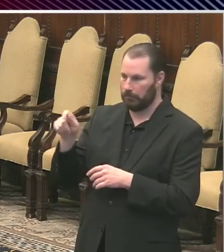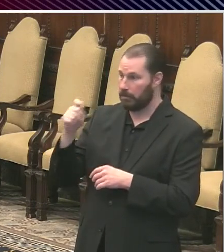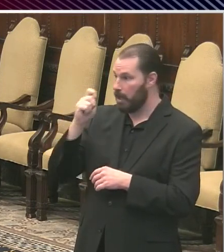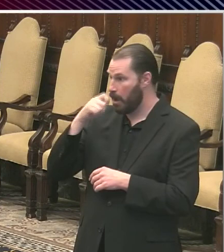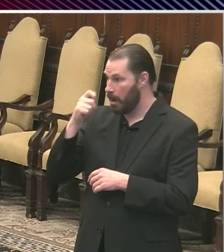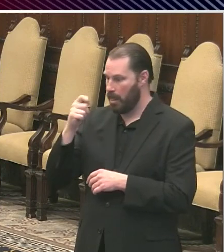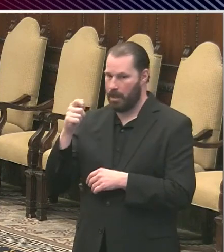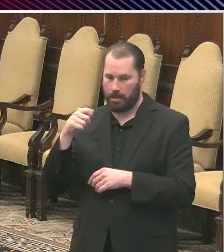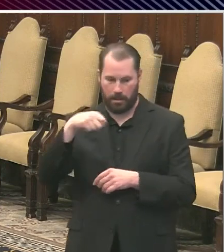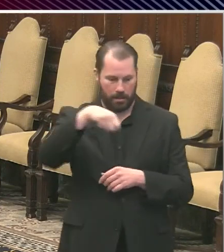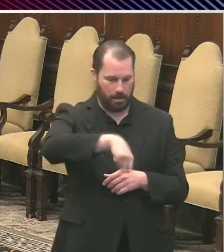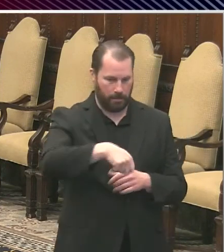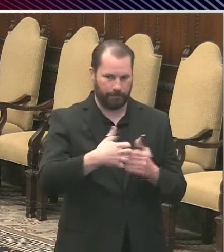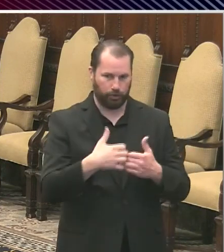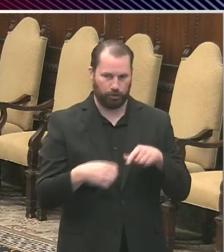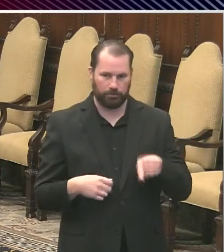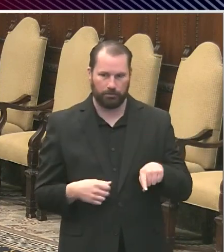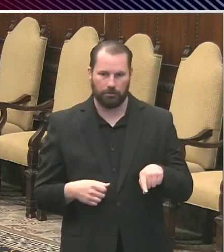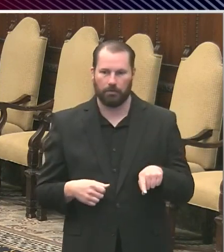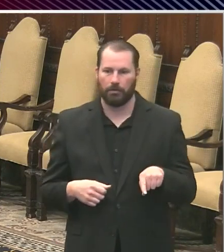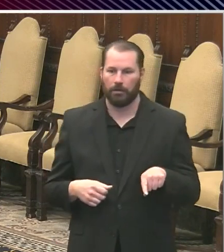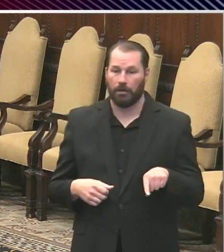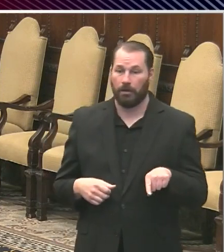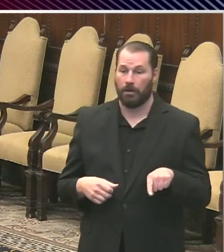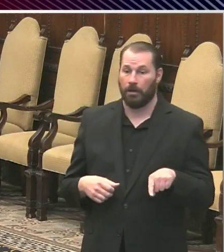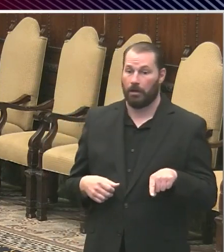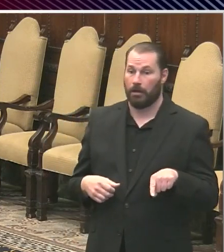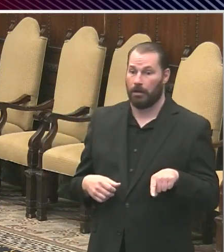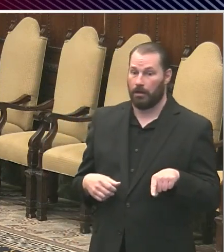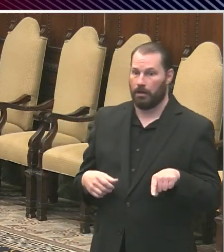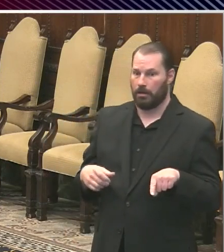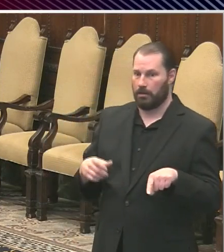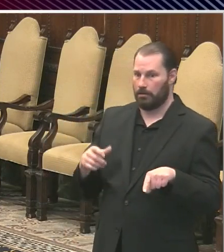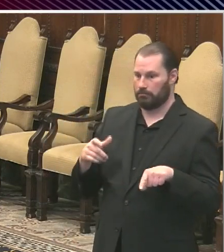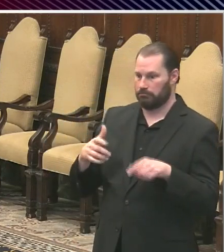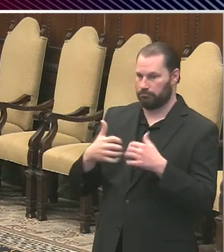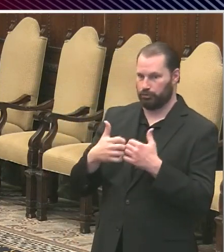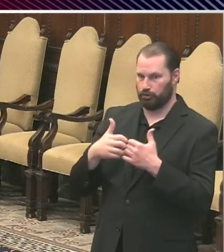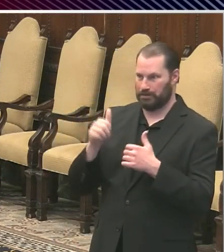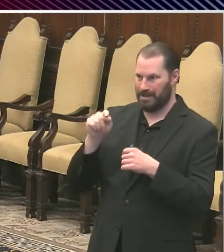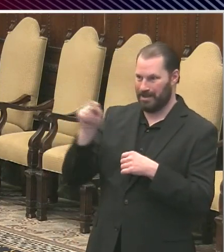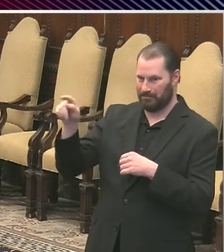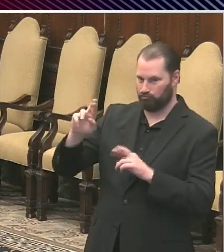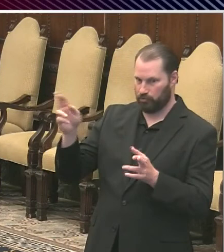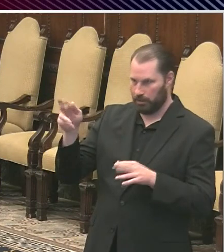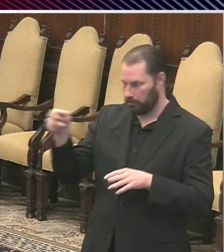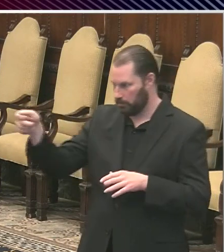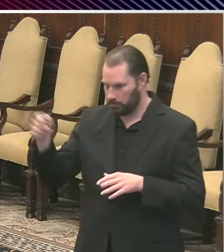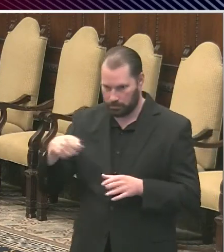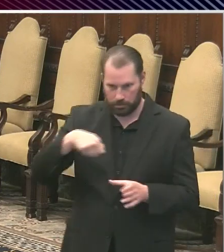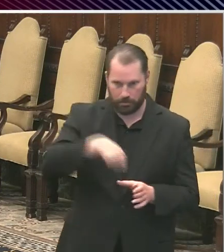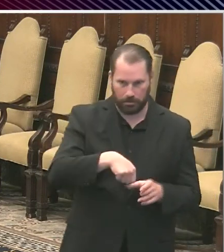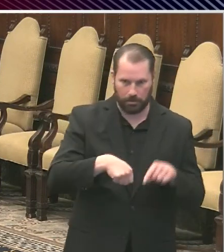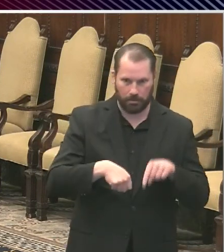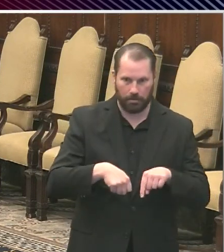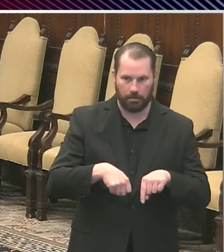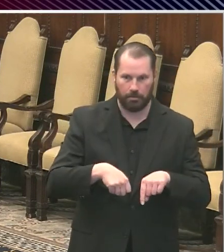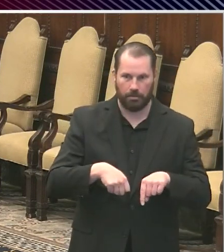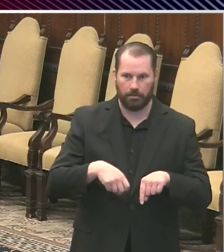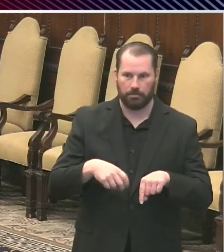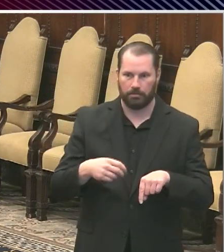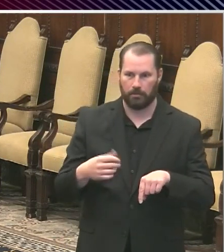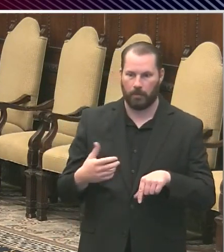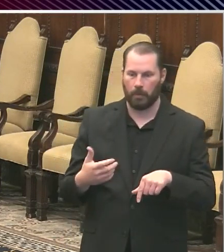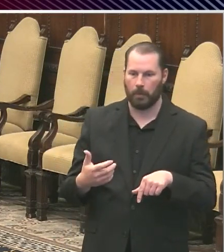be done at the site where you're collecting the sample. And so that means there's an extra step involved for us to do this parallel testing to see how